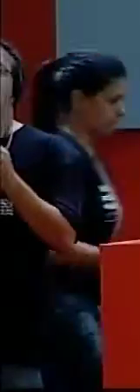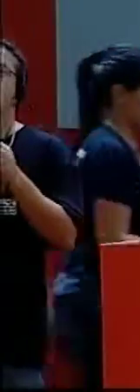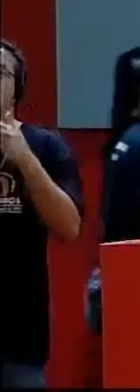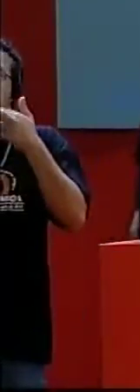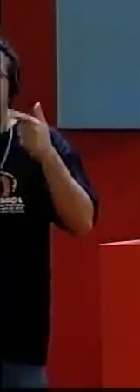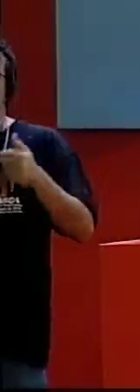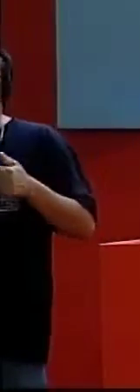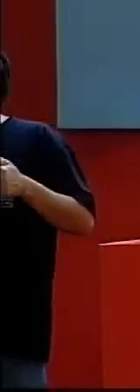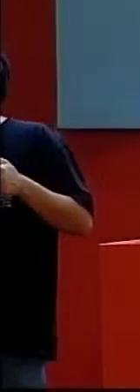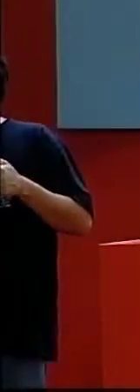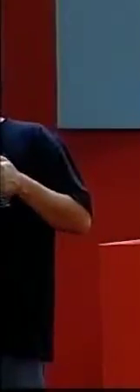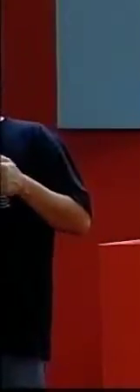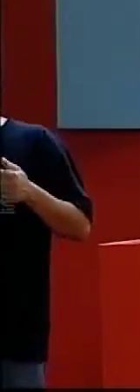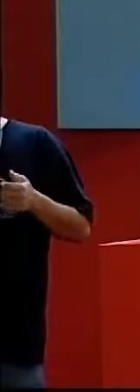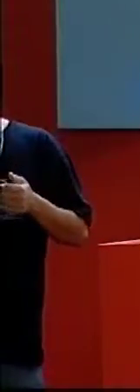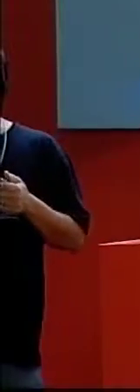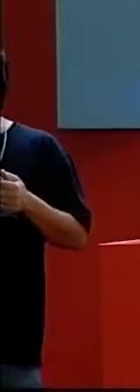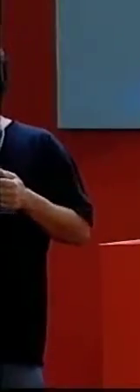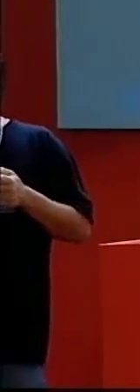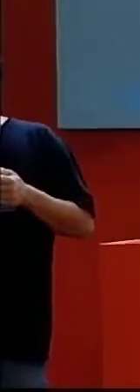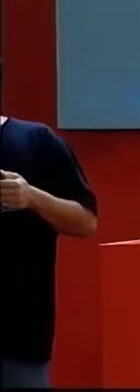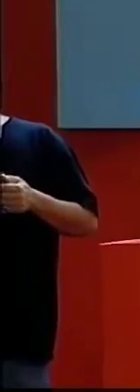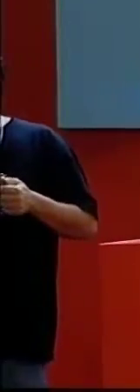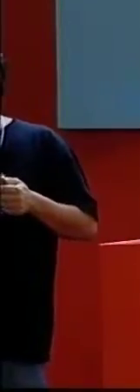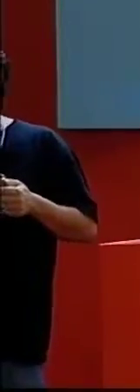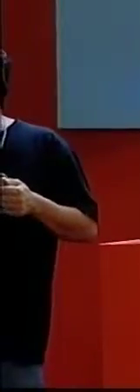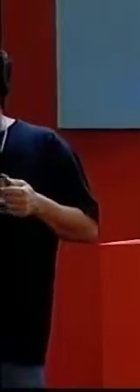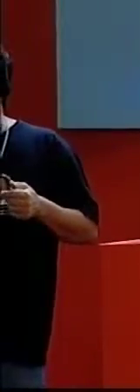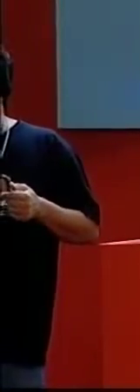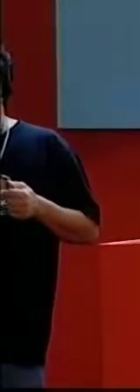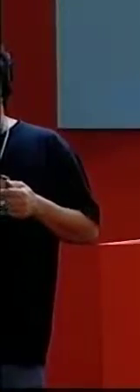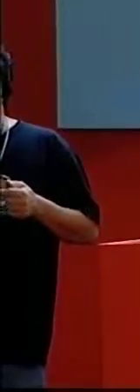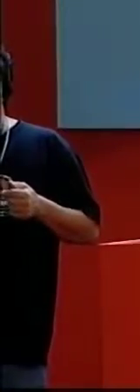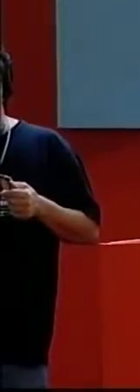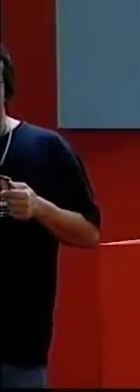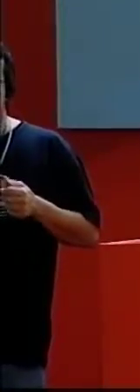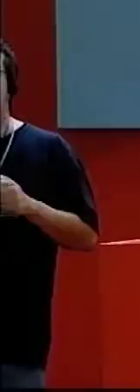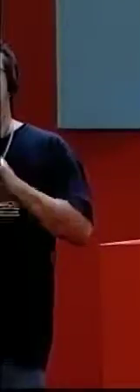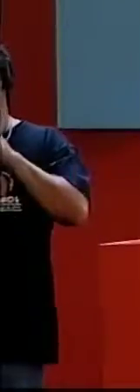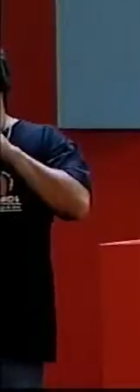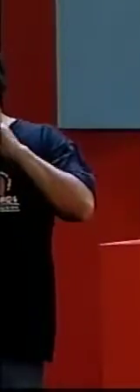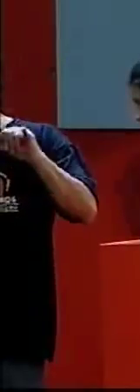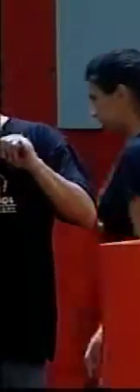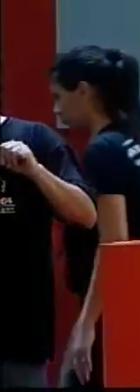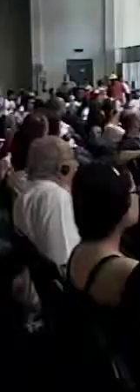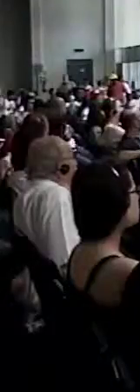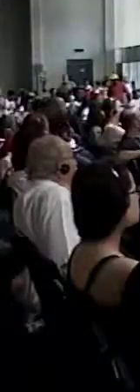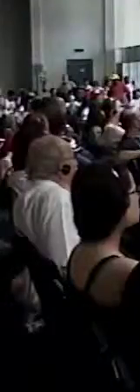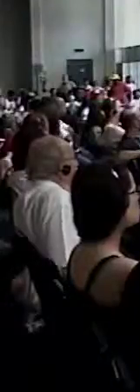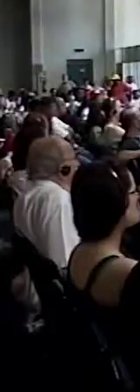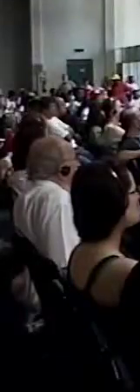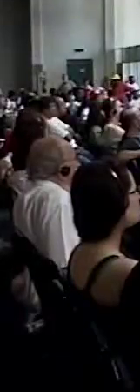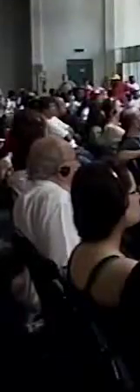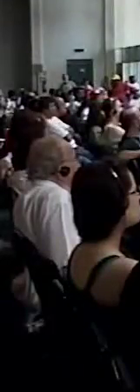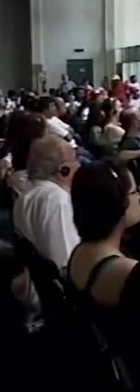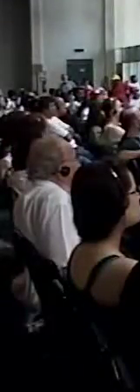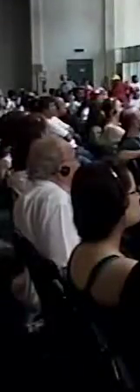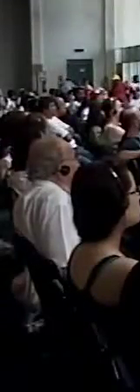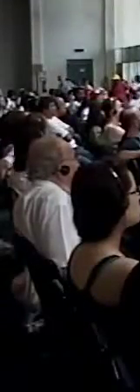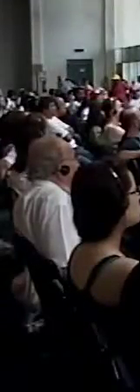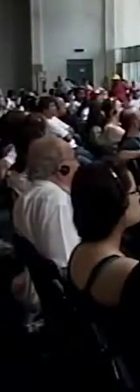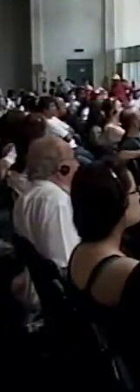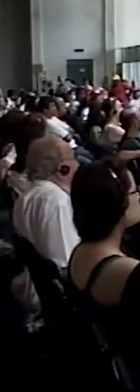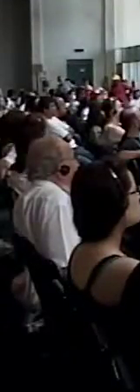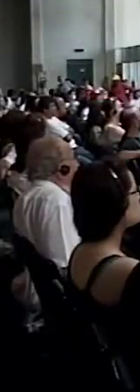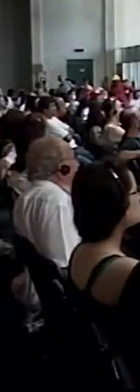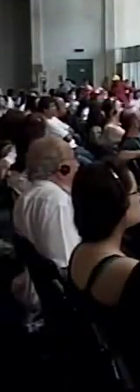in December, I think we can see that the impact of this new way of thinking and this new